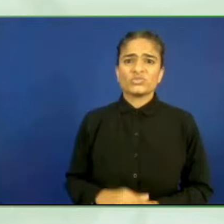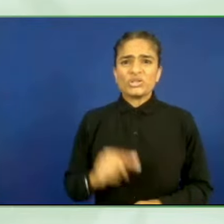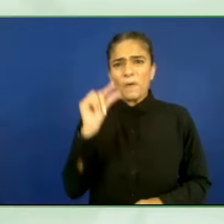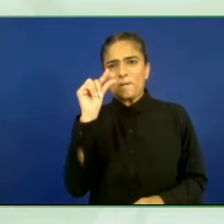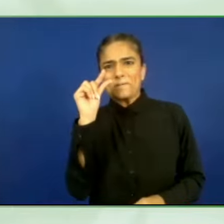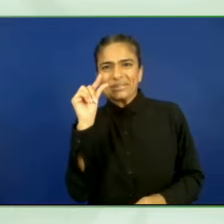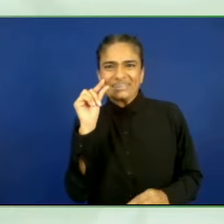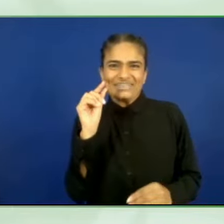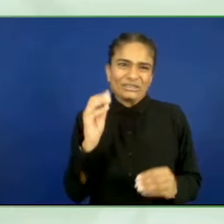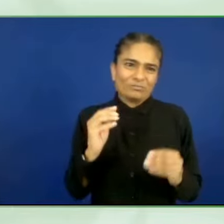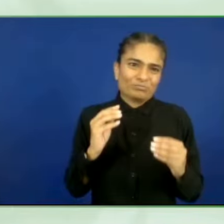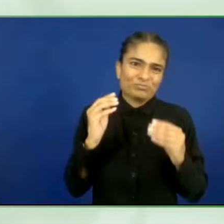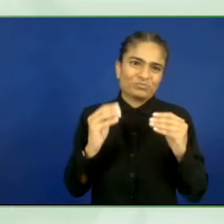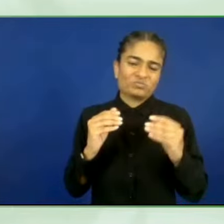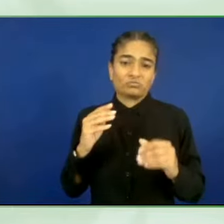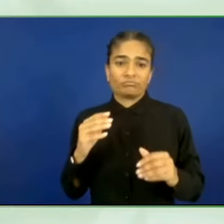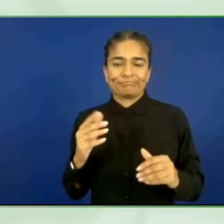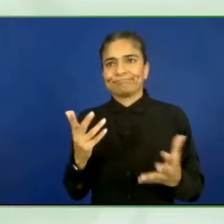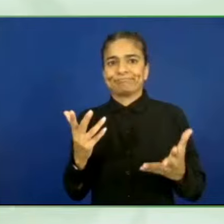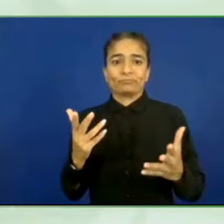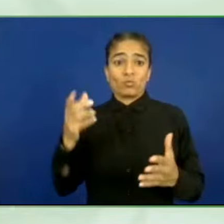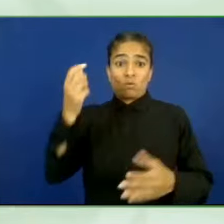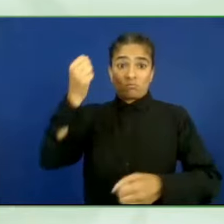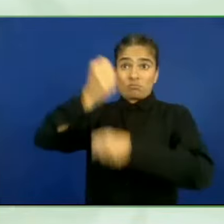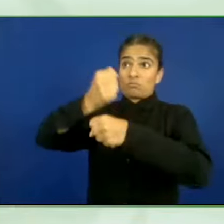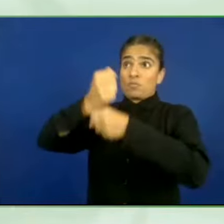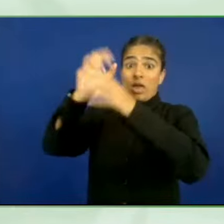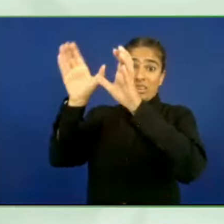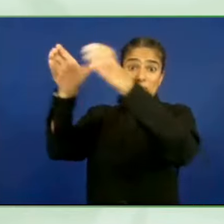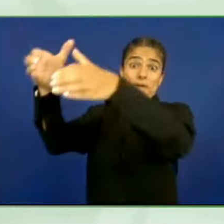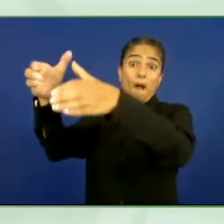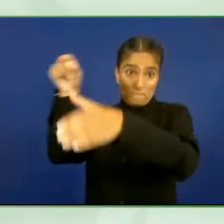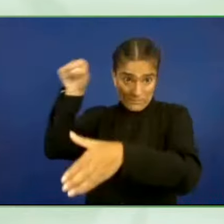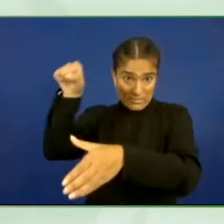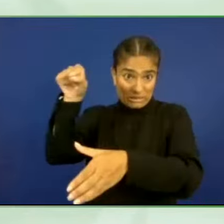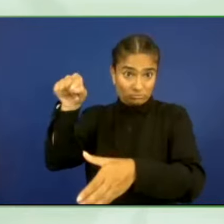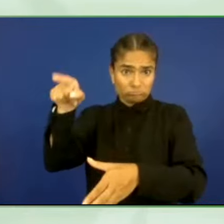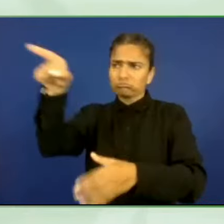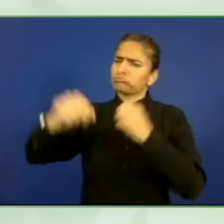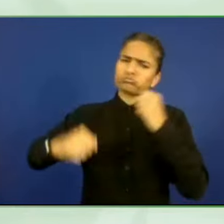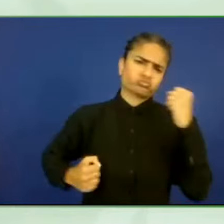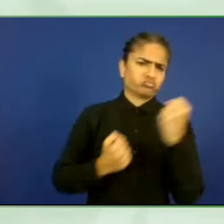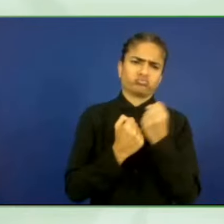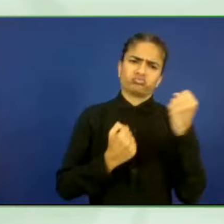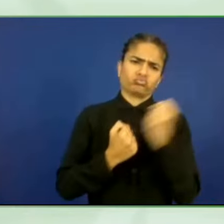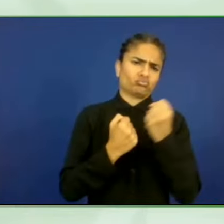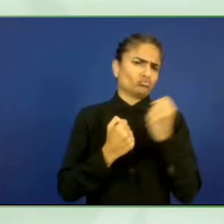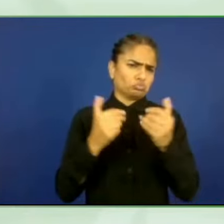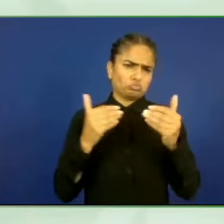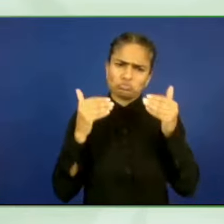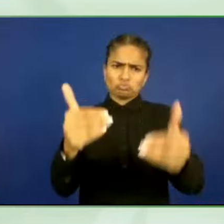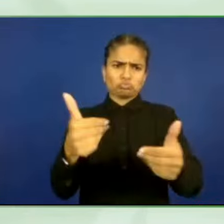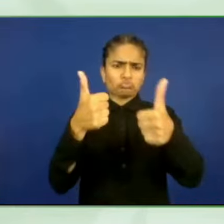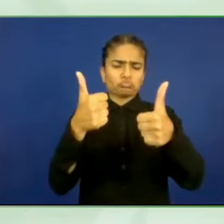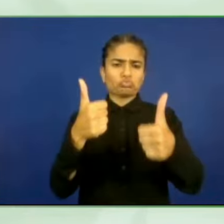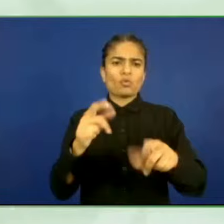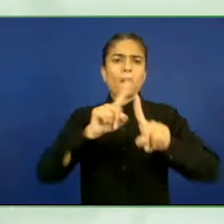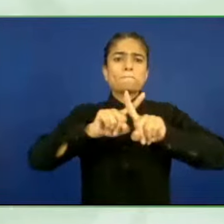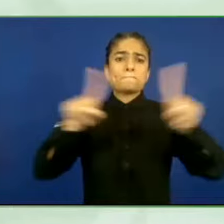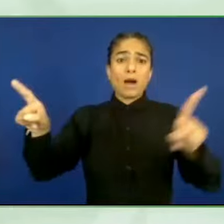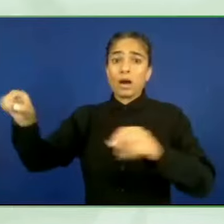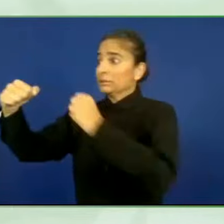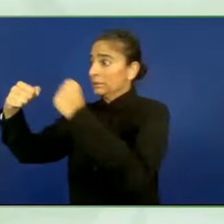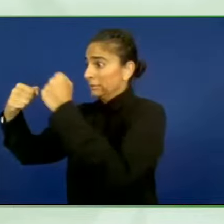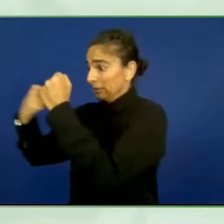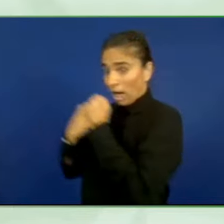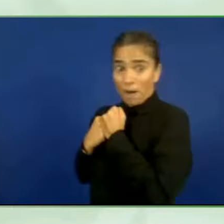that they're here to support no matter what, but yet I feel restricted because of the price